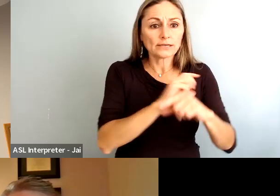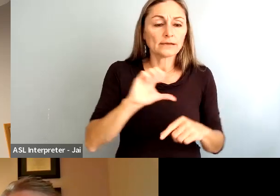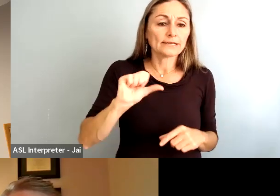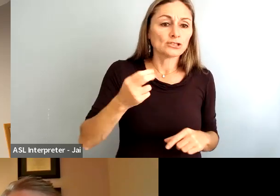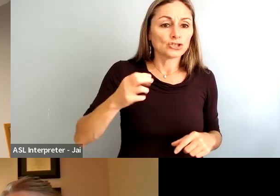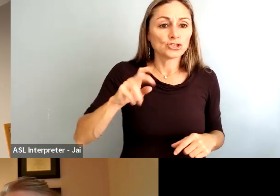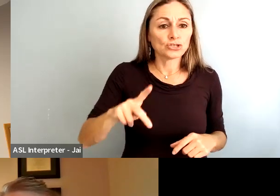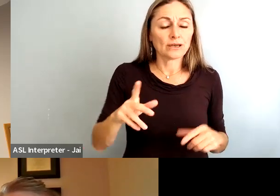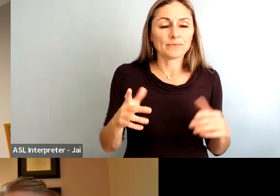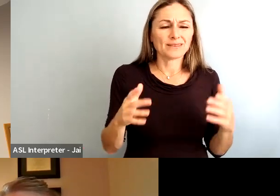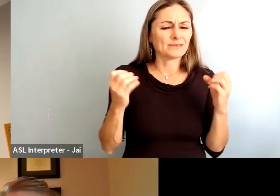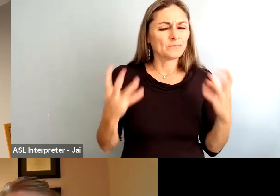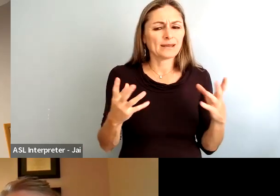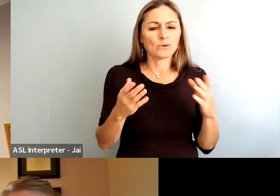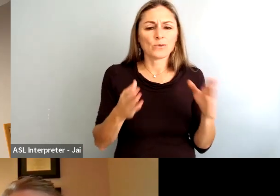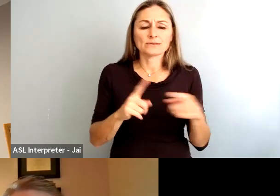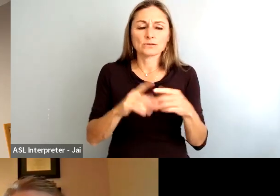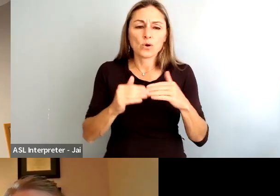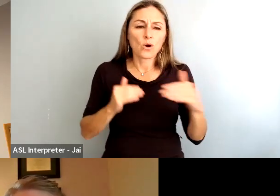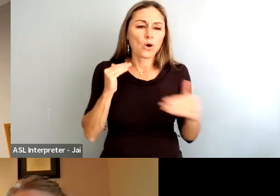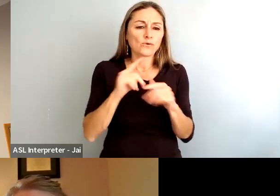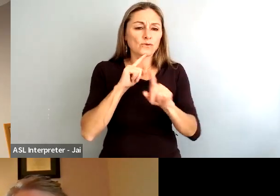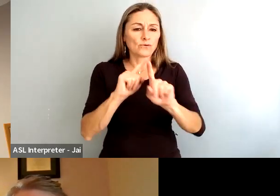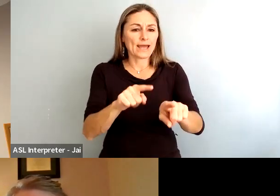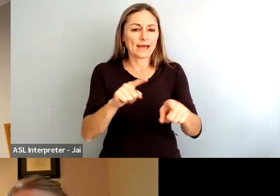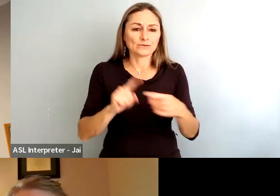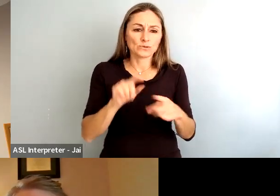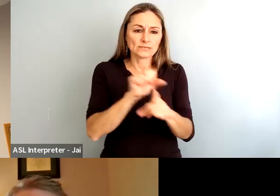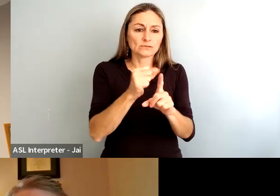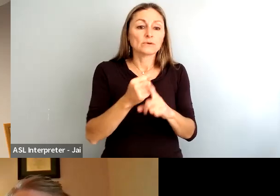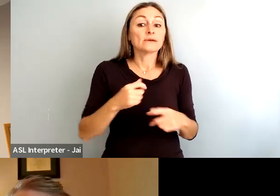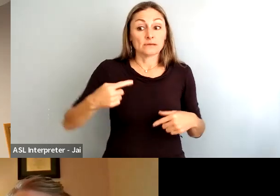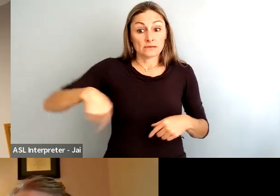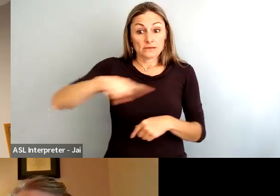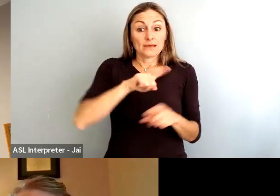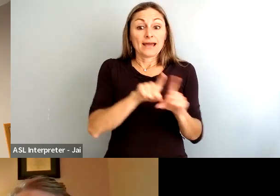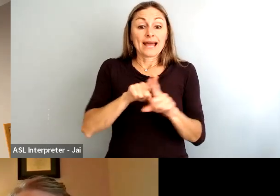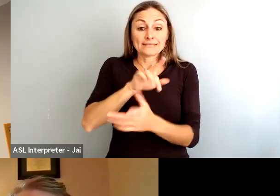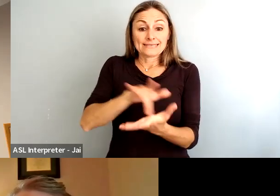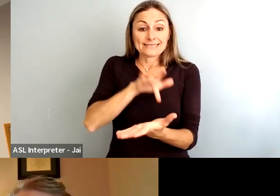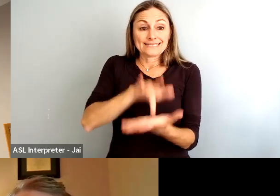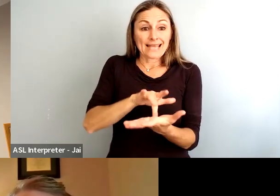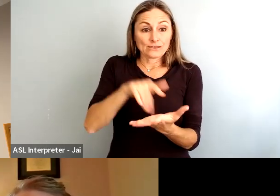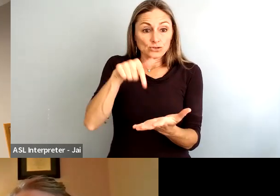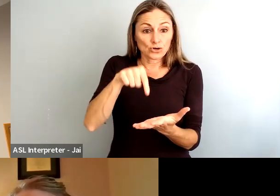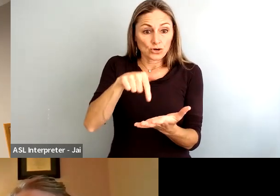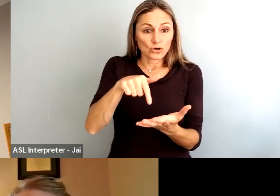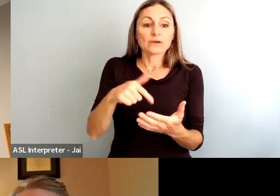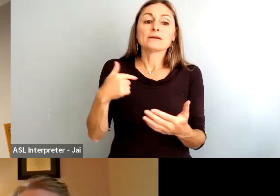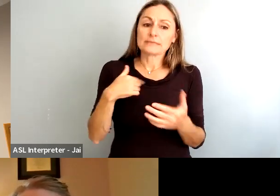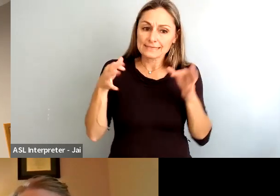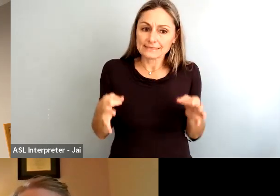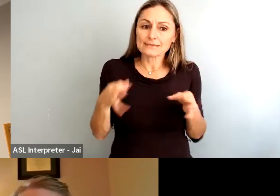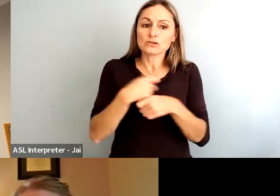to overreact to situations. And so as centers, we do need to make sure that decision-making is included,